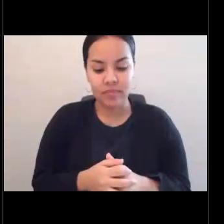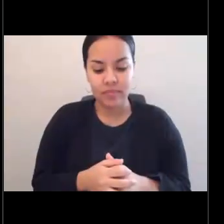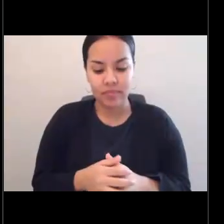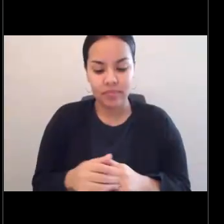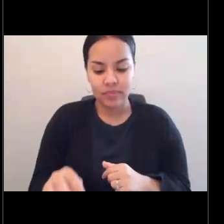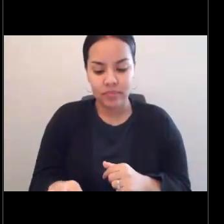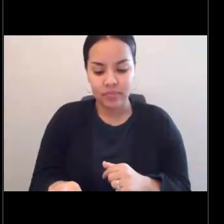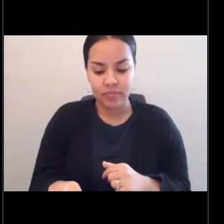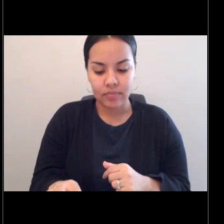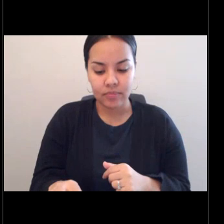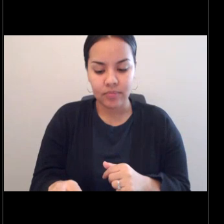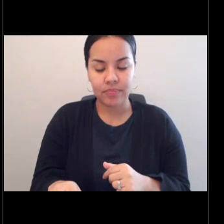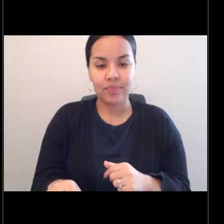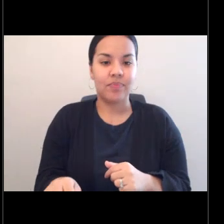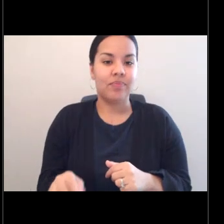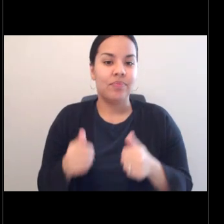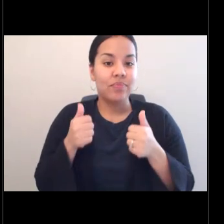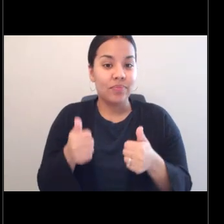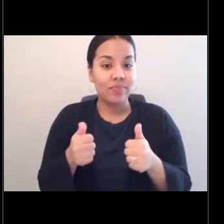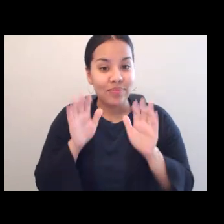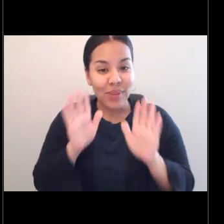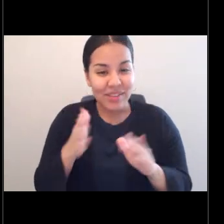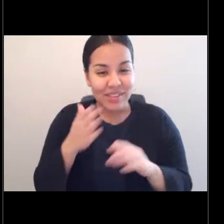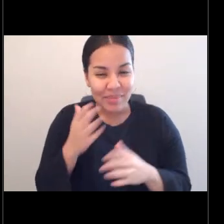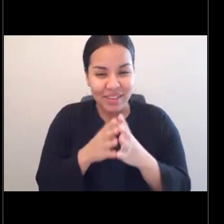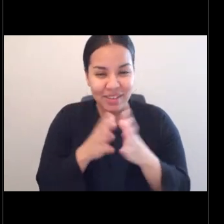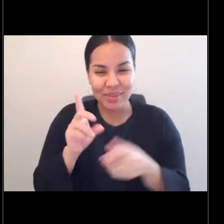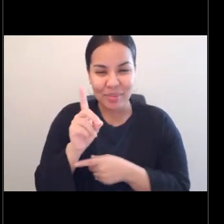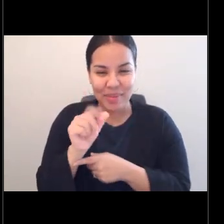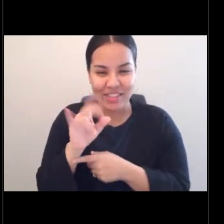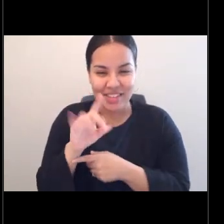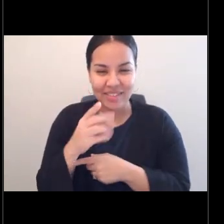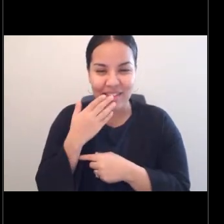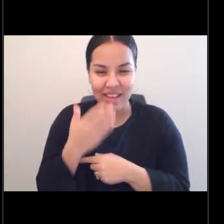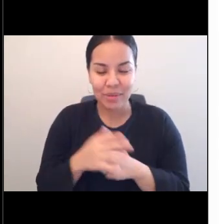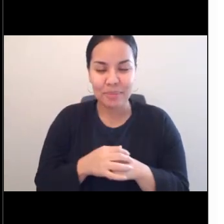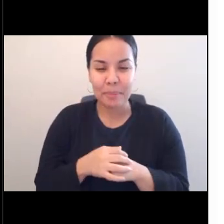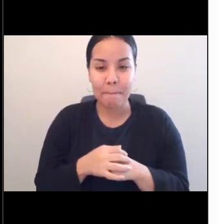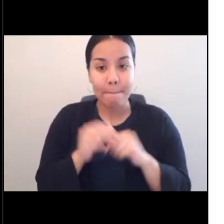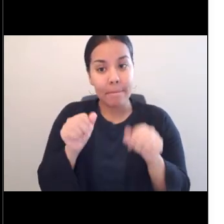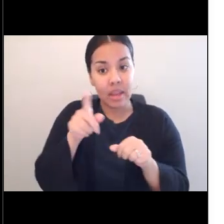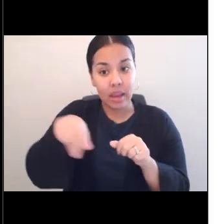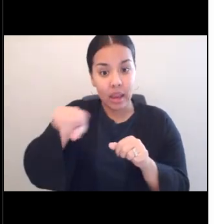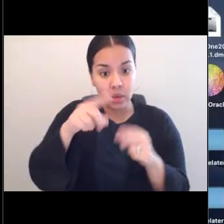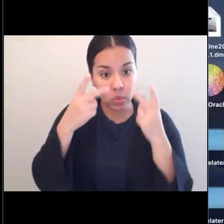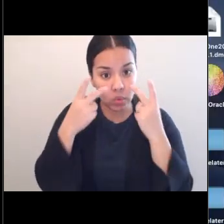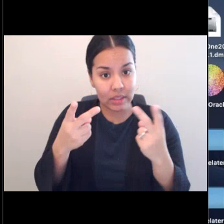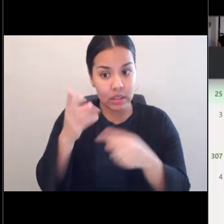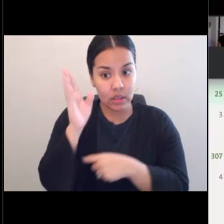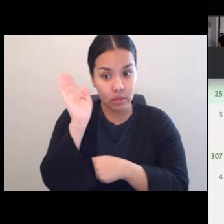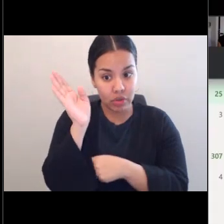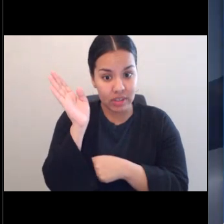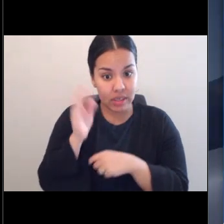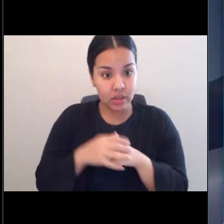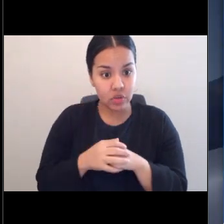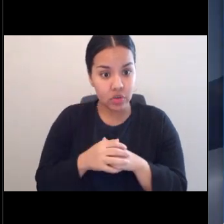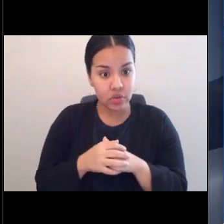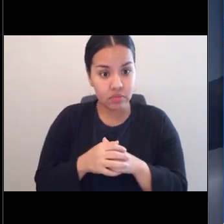Awesome. Thank you so much, David. Can you guys see the presentation?